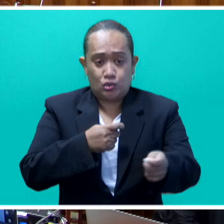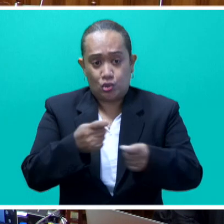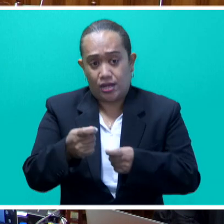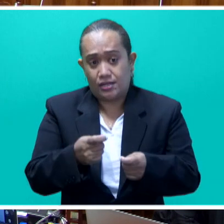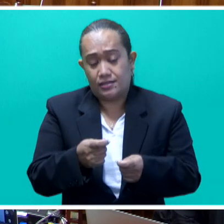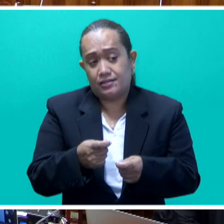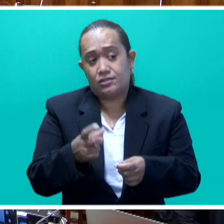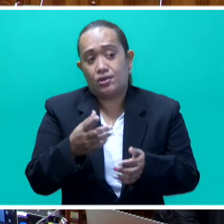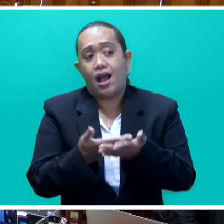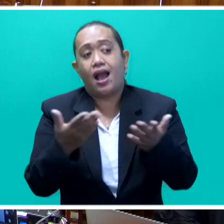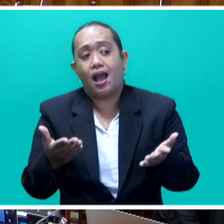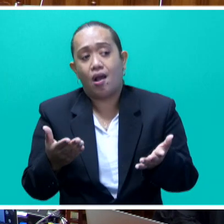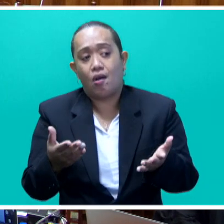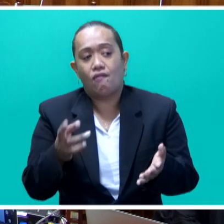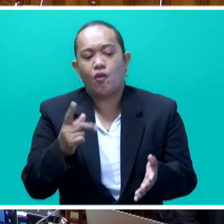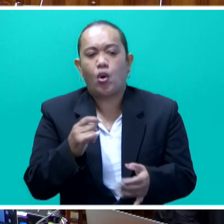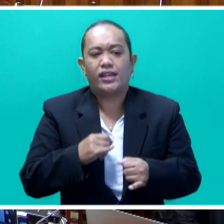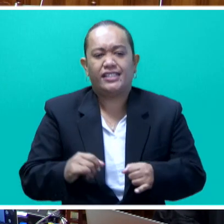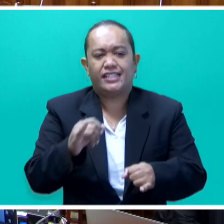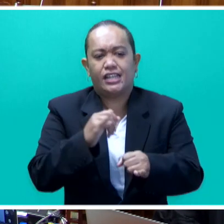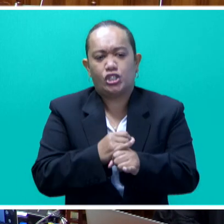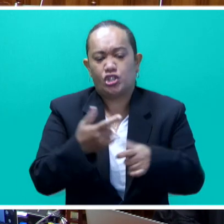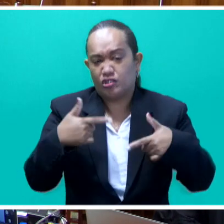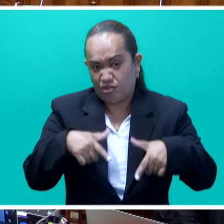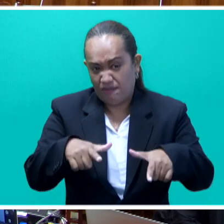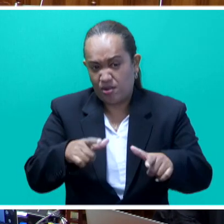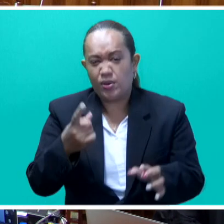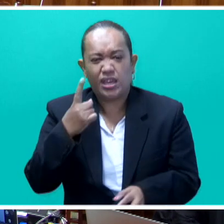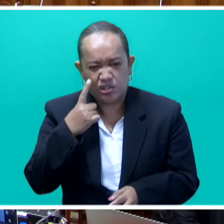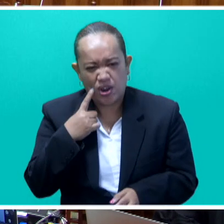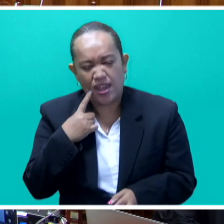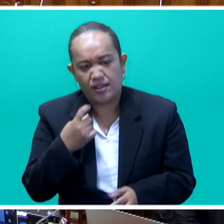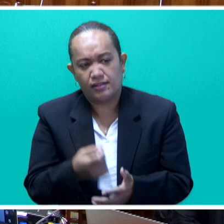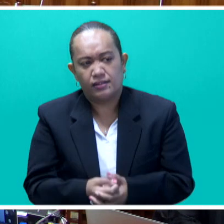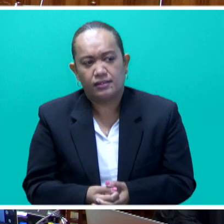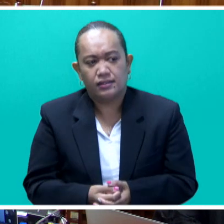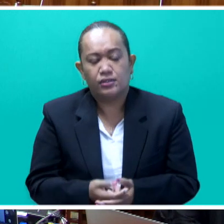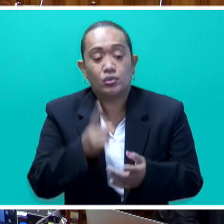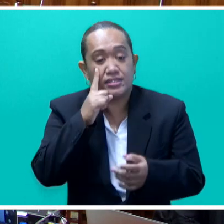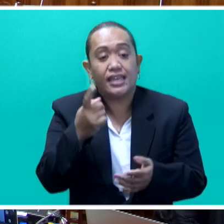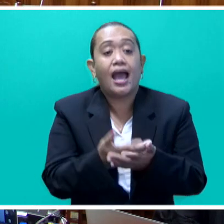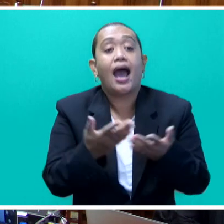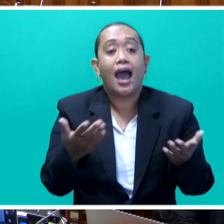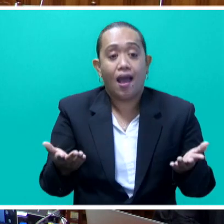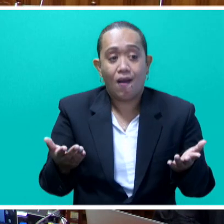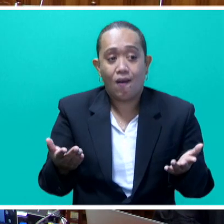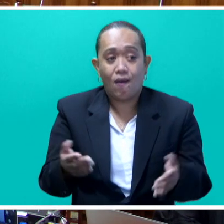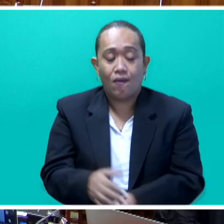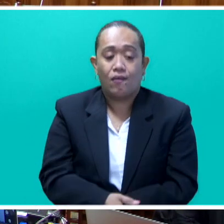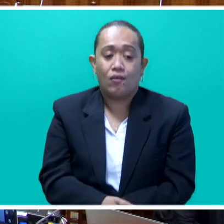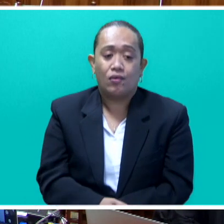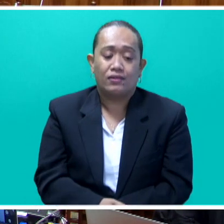set the conditions for international travel. We are exploring all options and refining our criteria